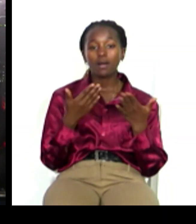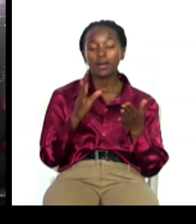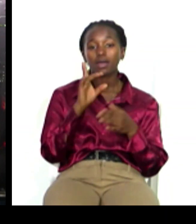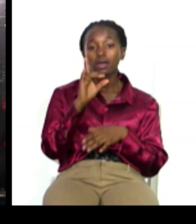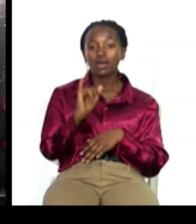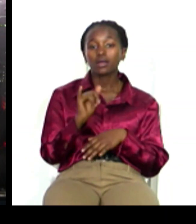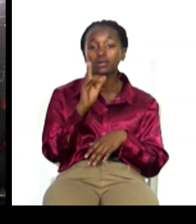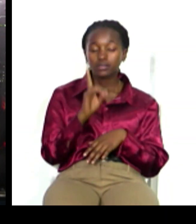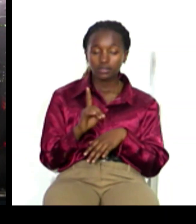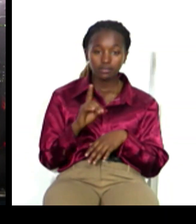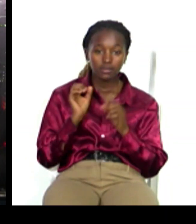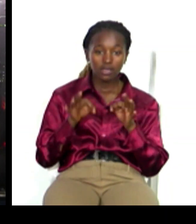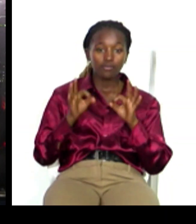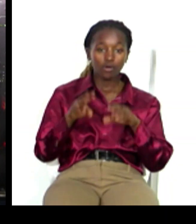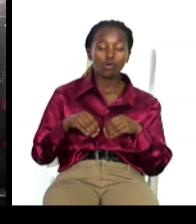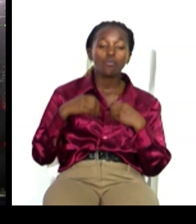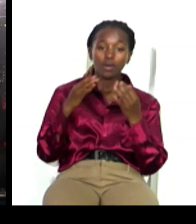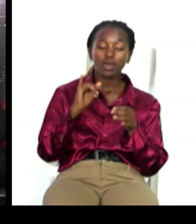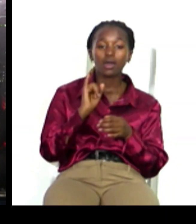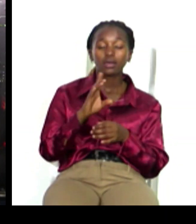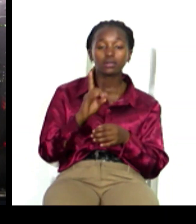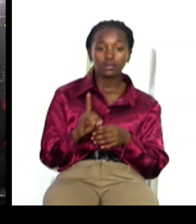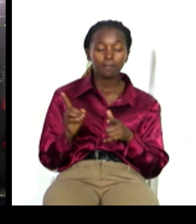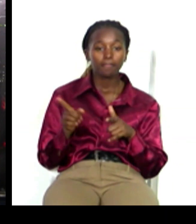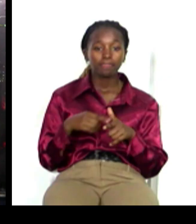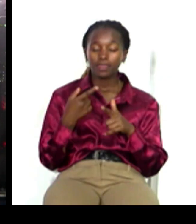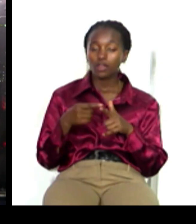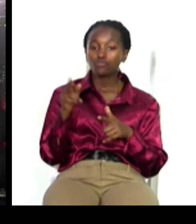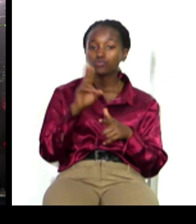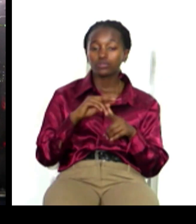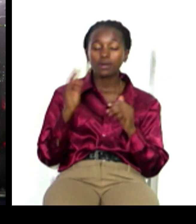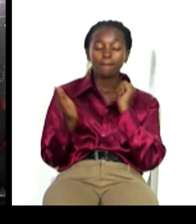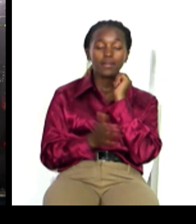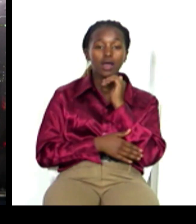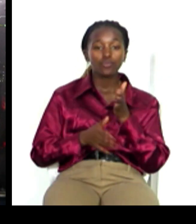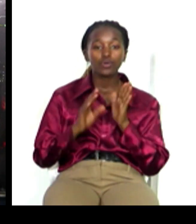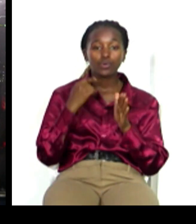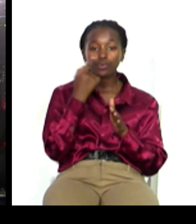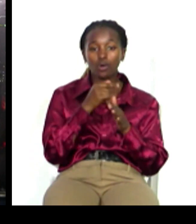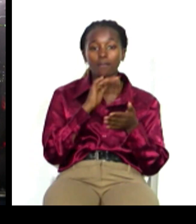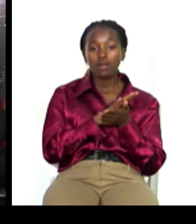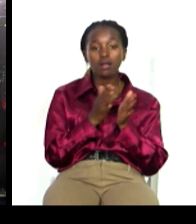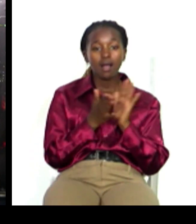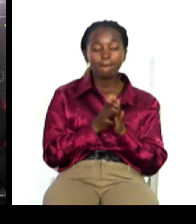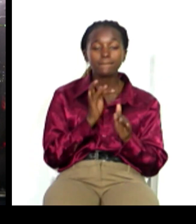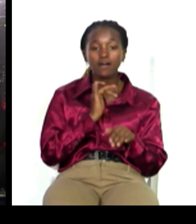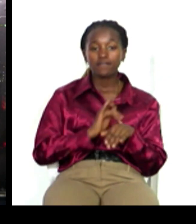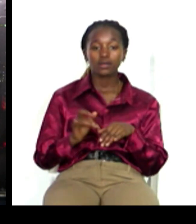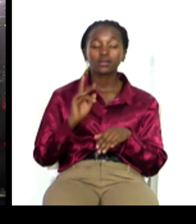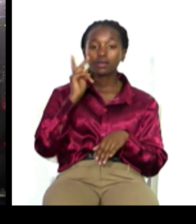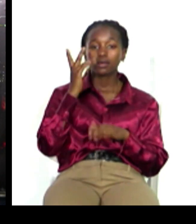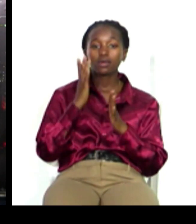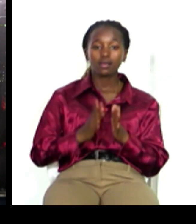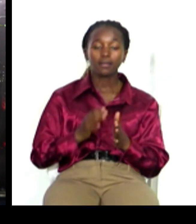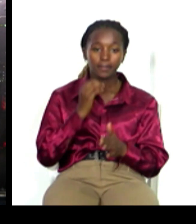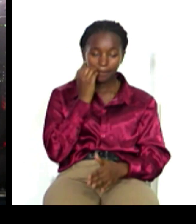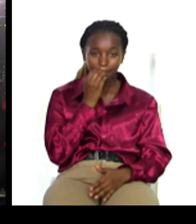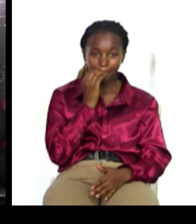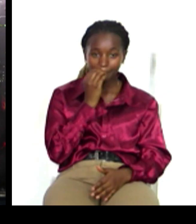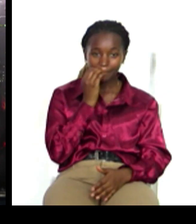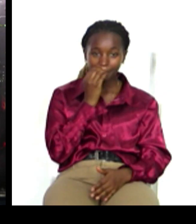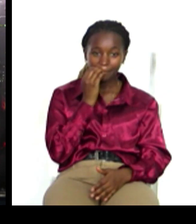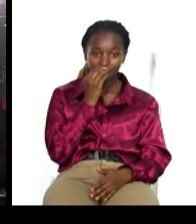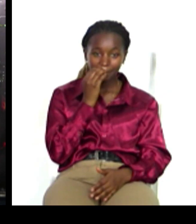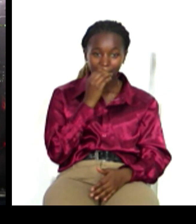I want an ID, unapewa. Uende utumie ID vibaya. So it means that vitu mingi zinaweza kufanyika. So